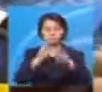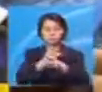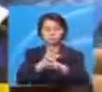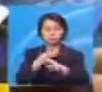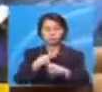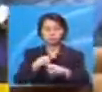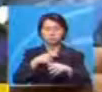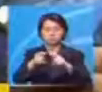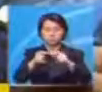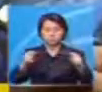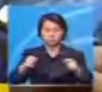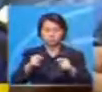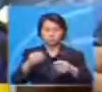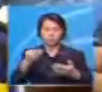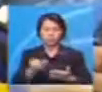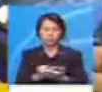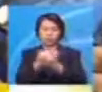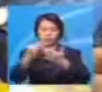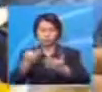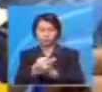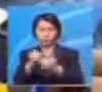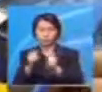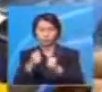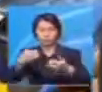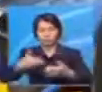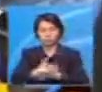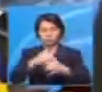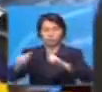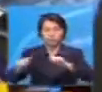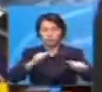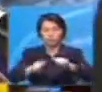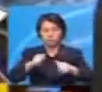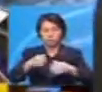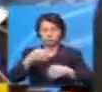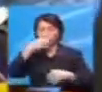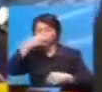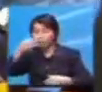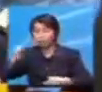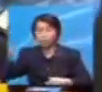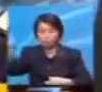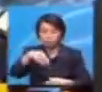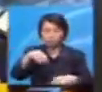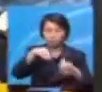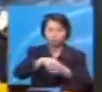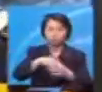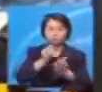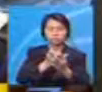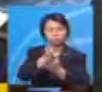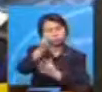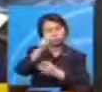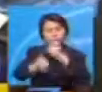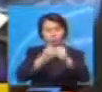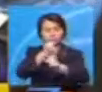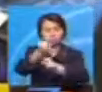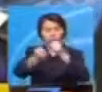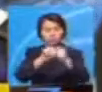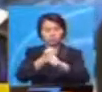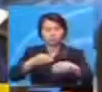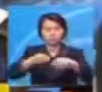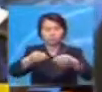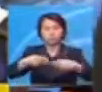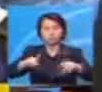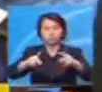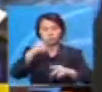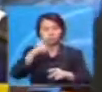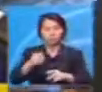park fresh with new activities or new attractions throughout the year and as well as like giving a Chance for